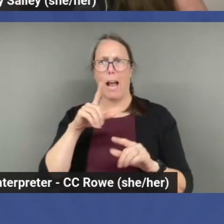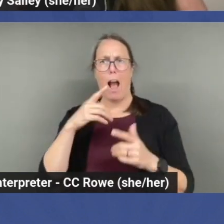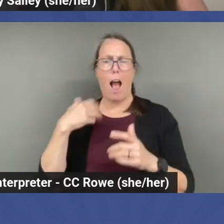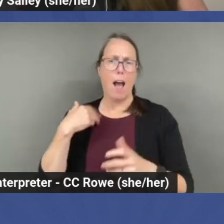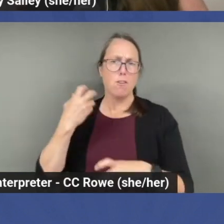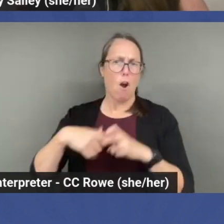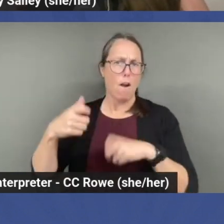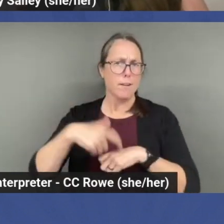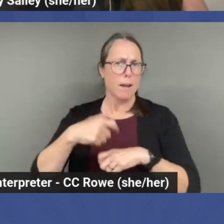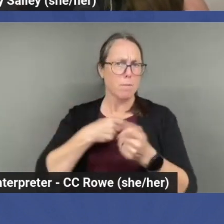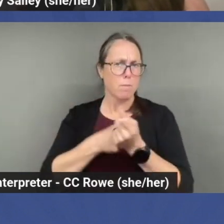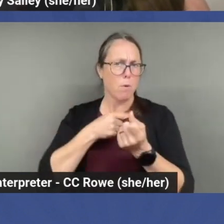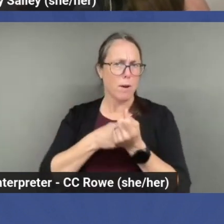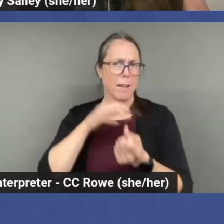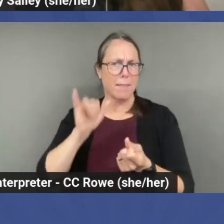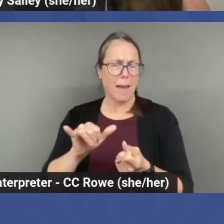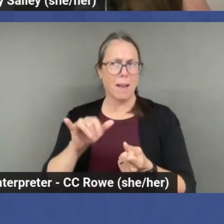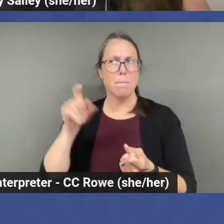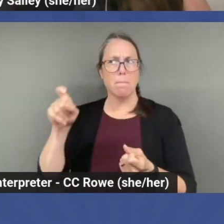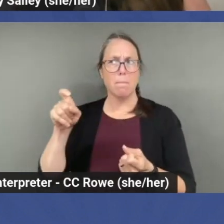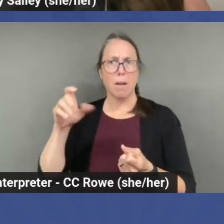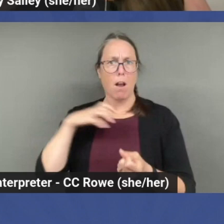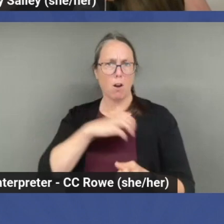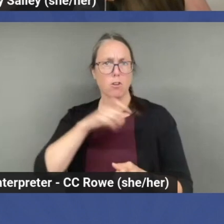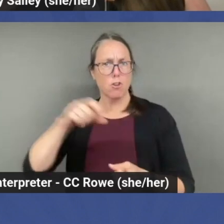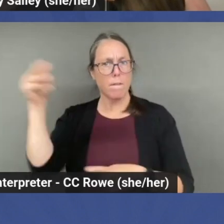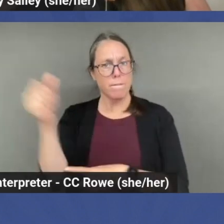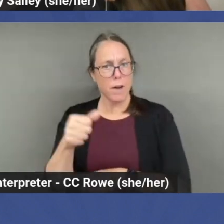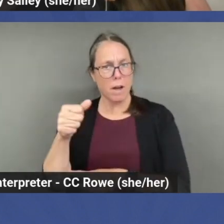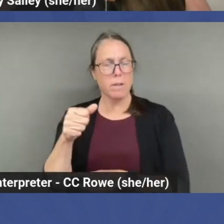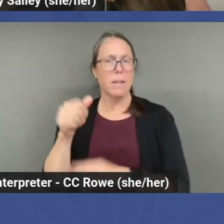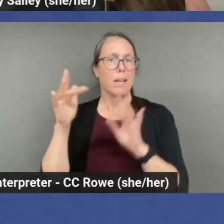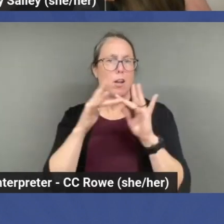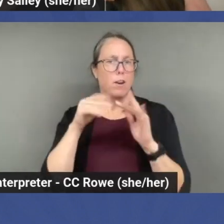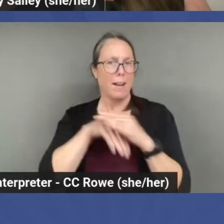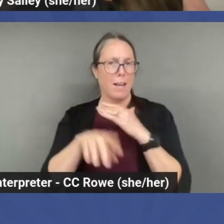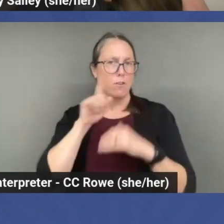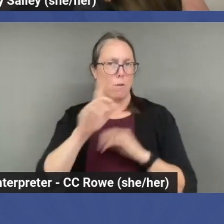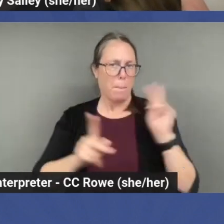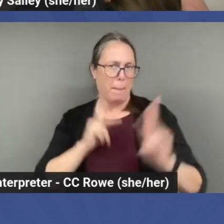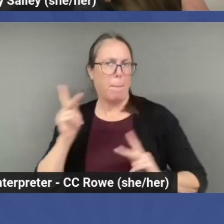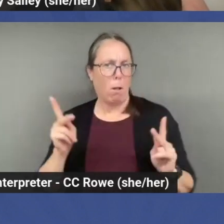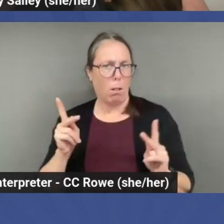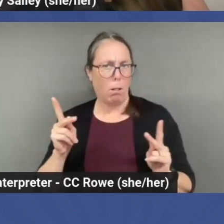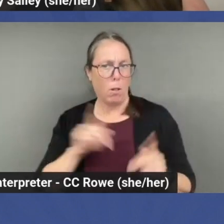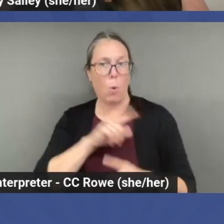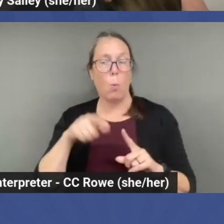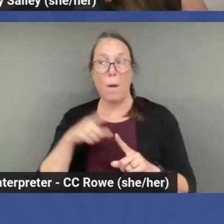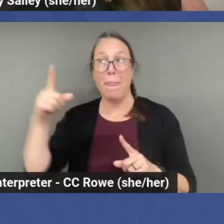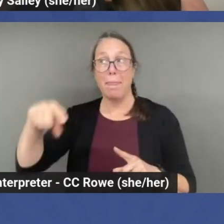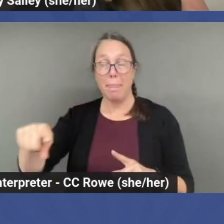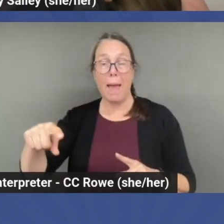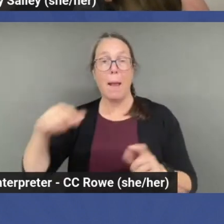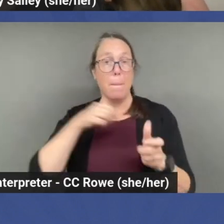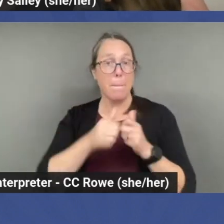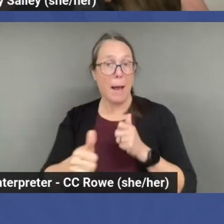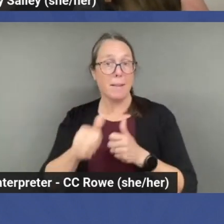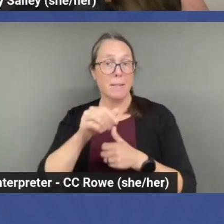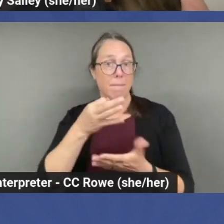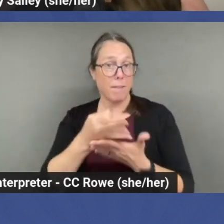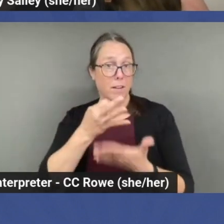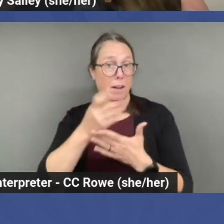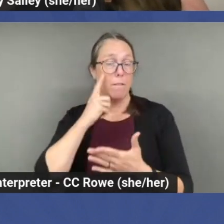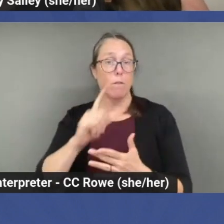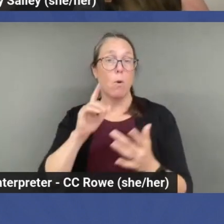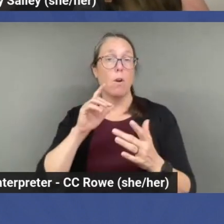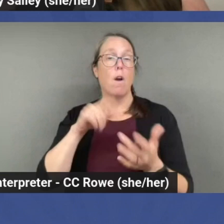access for people. And in fact, when they actually have passed funding through the Affordable Connectivity Program, it was then like,